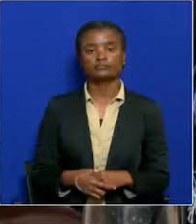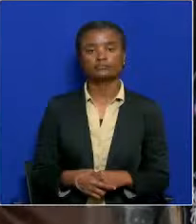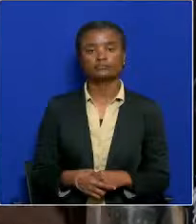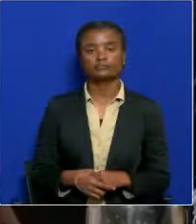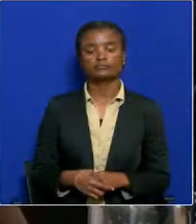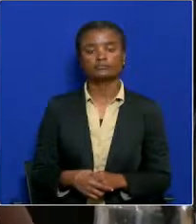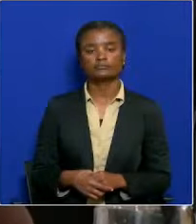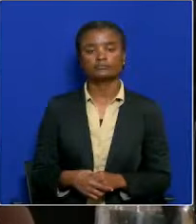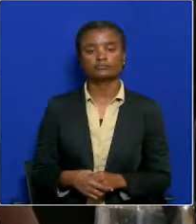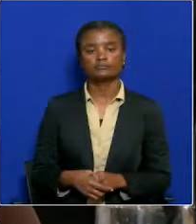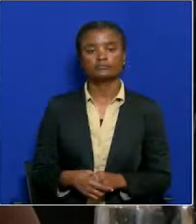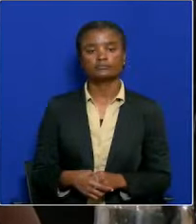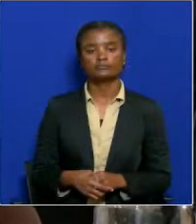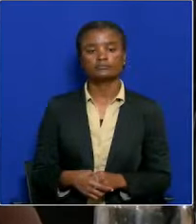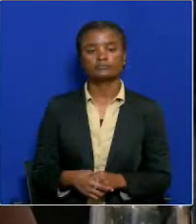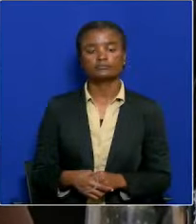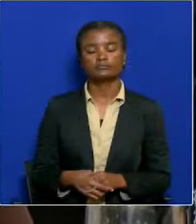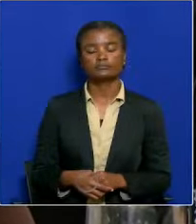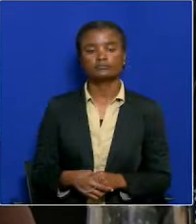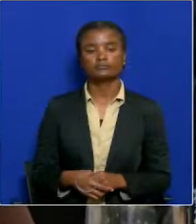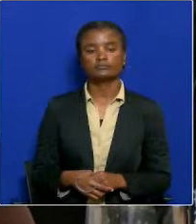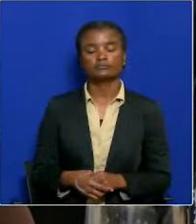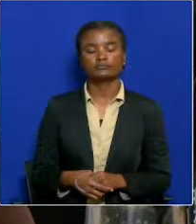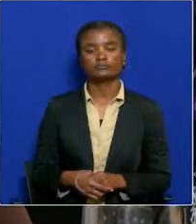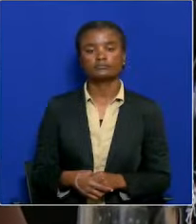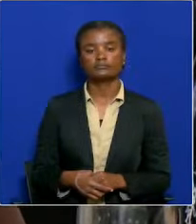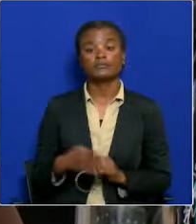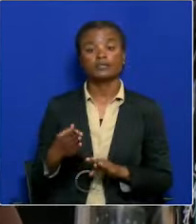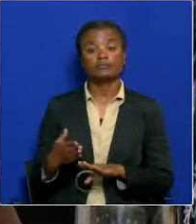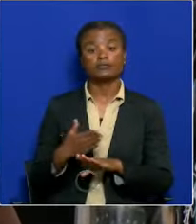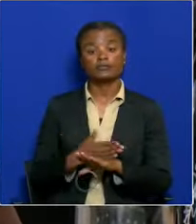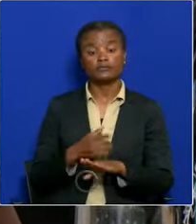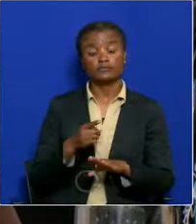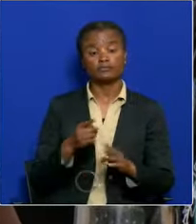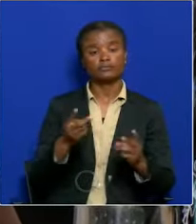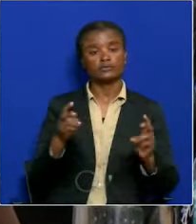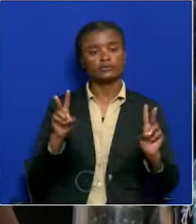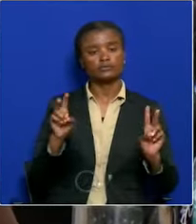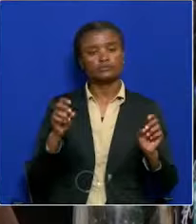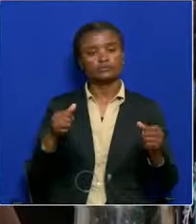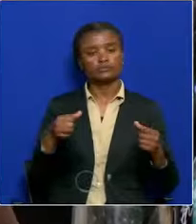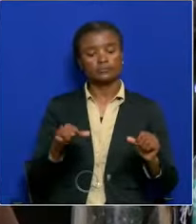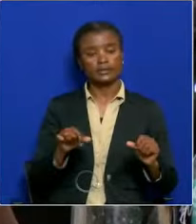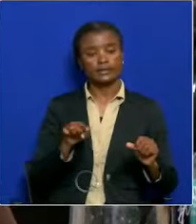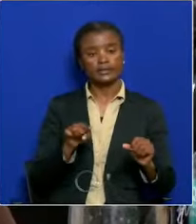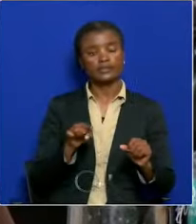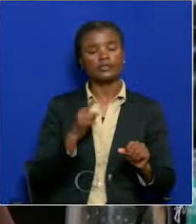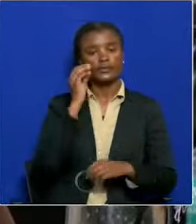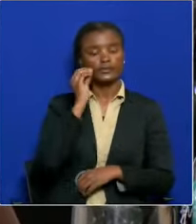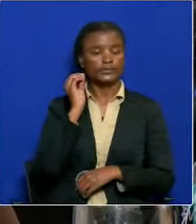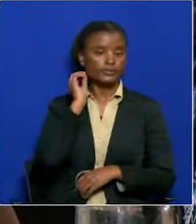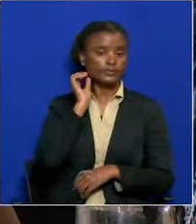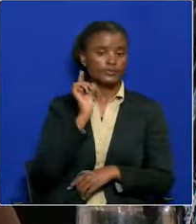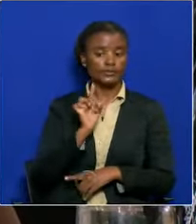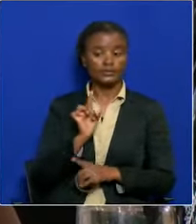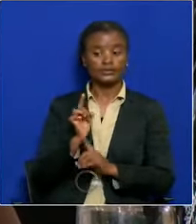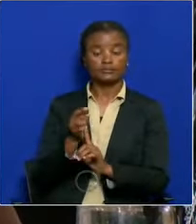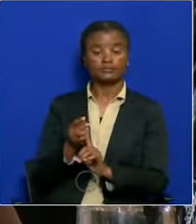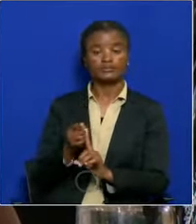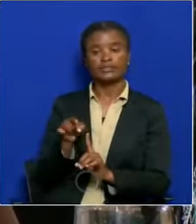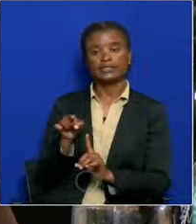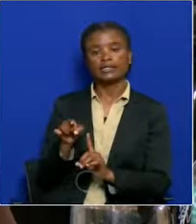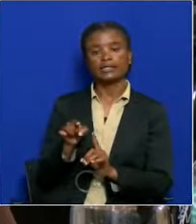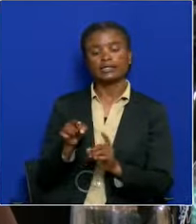just to note before we move to the next topic that General, in this section that we just dealt with, dealing with